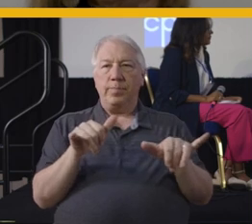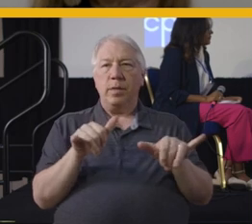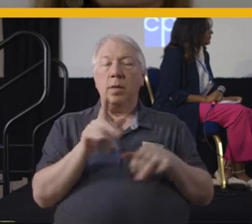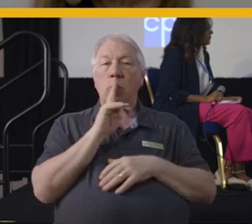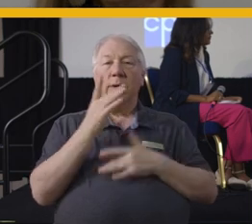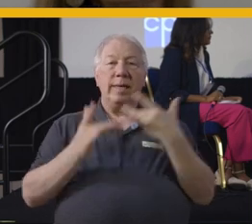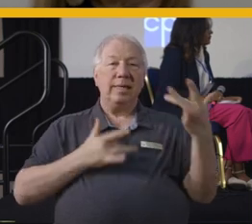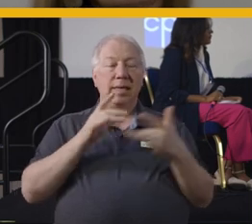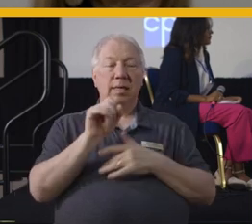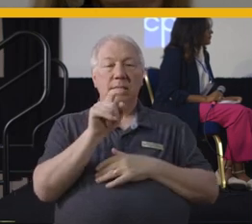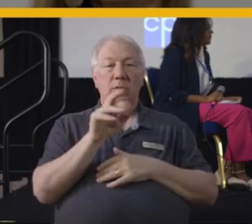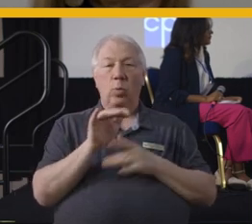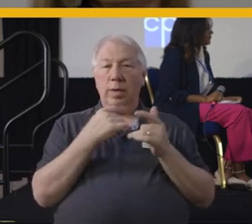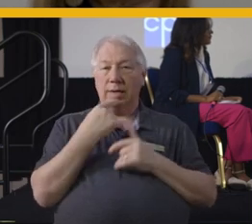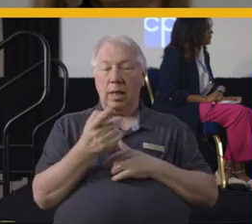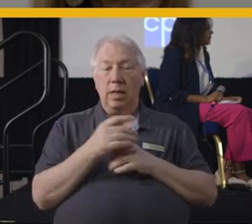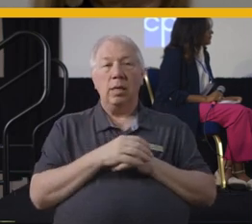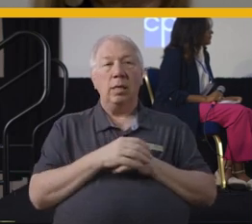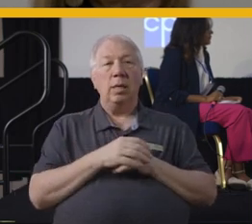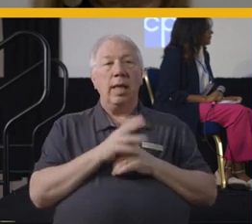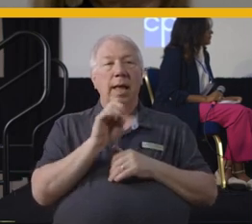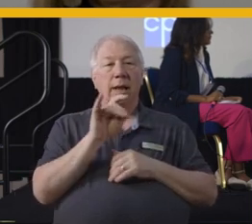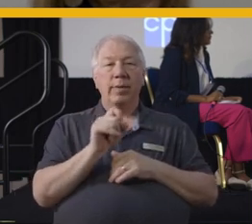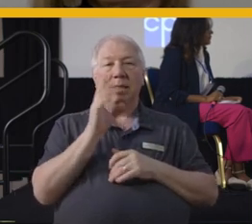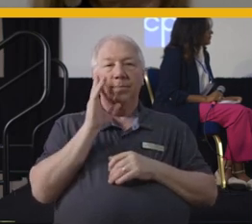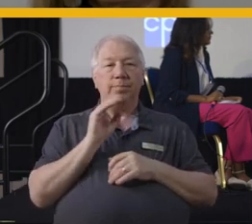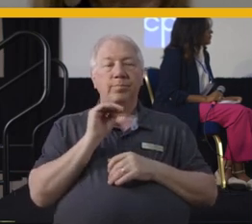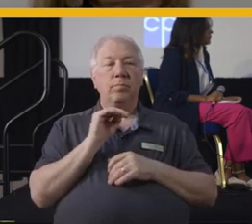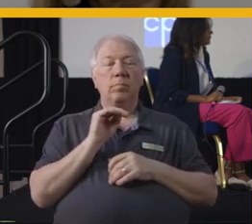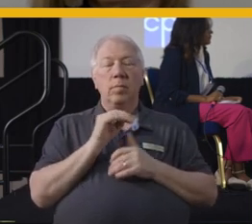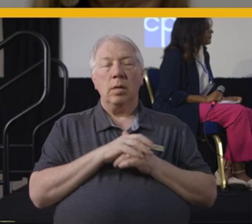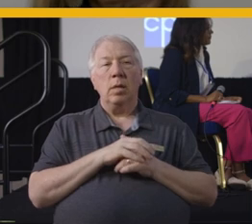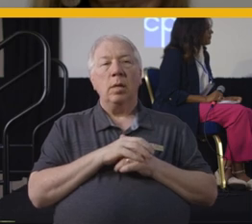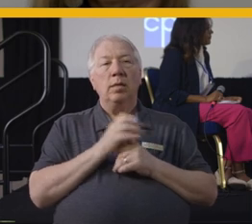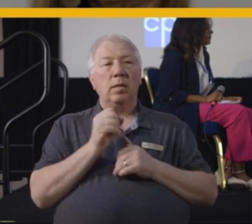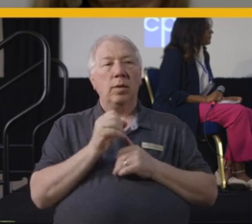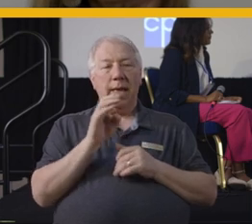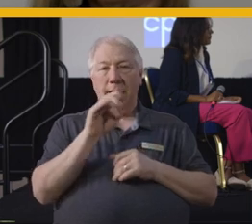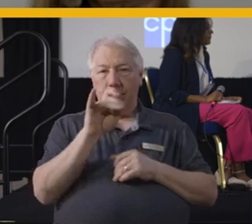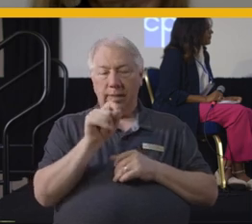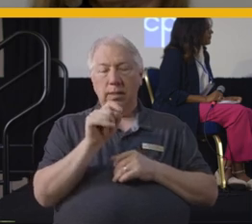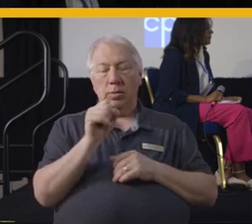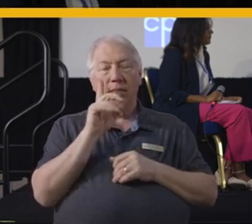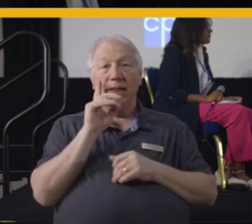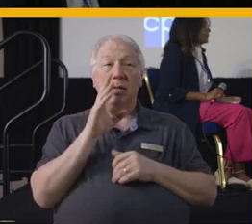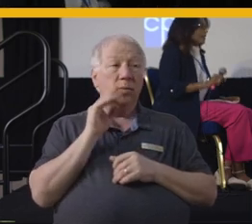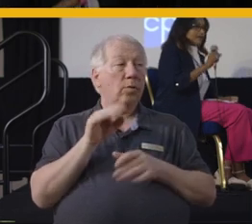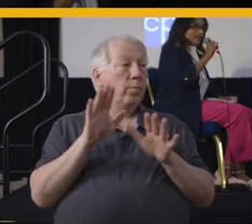are some really exciting storytelling, you know, elements and experiments that can come out of it. So I think that those are a few areas that I'm focused